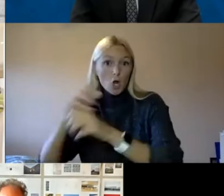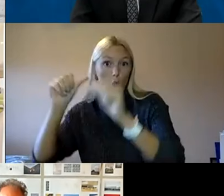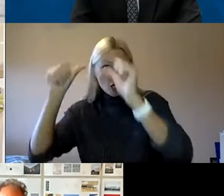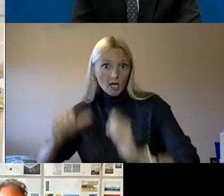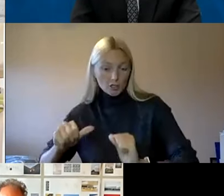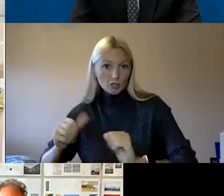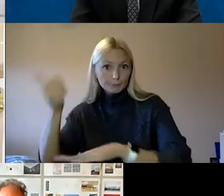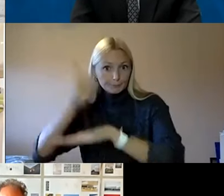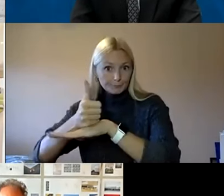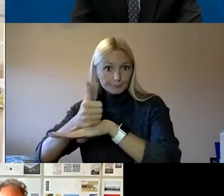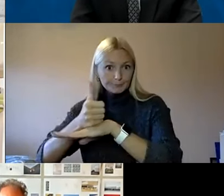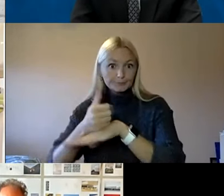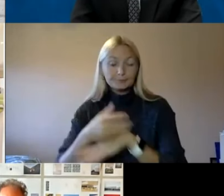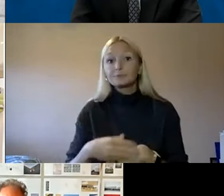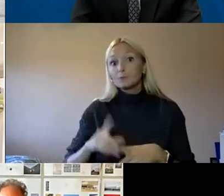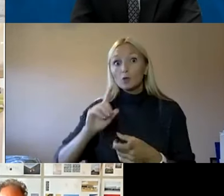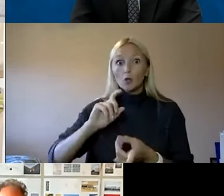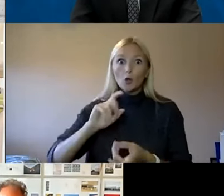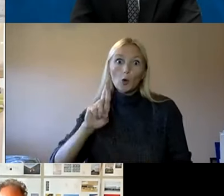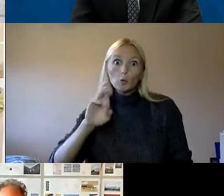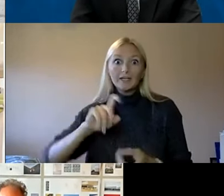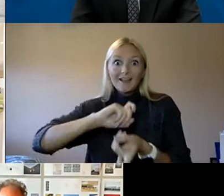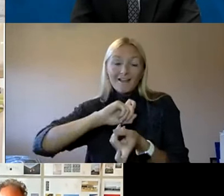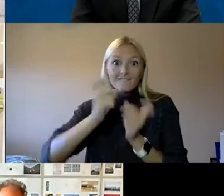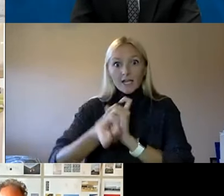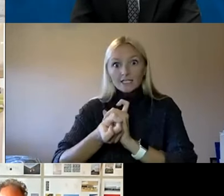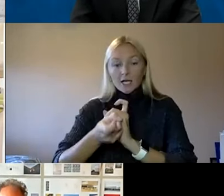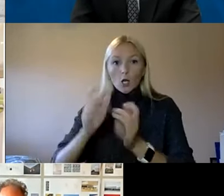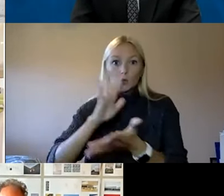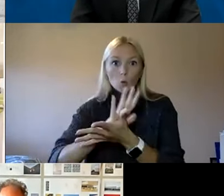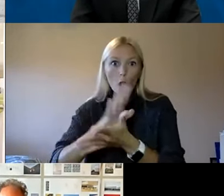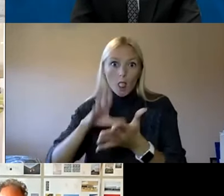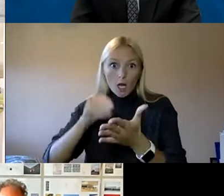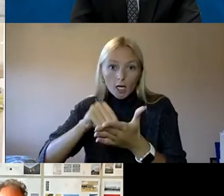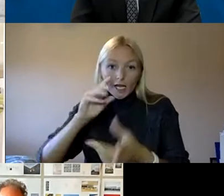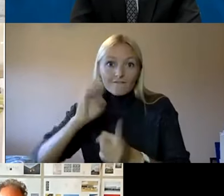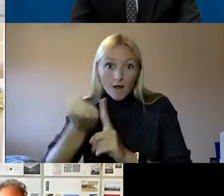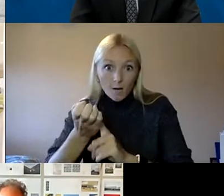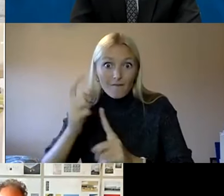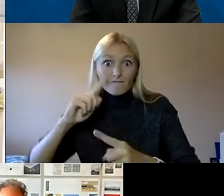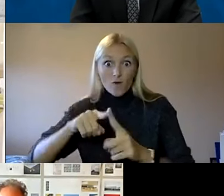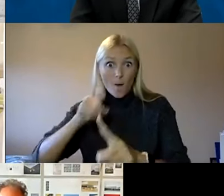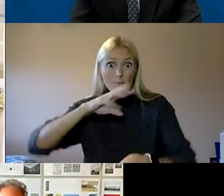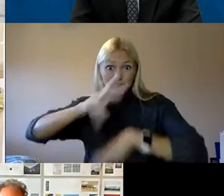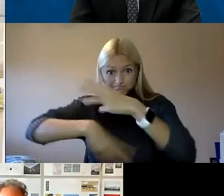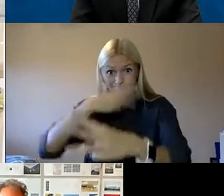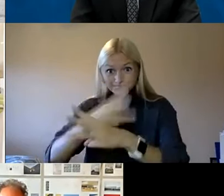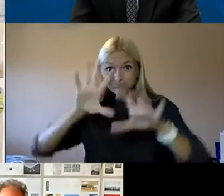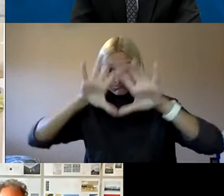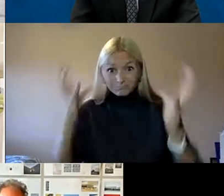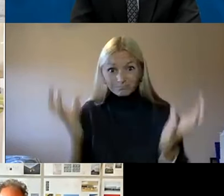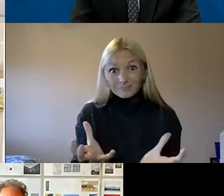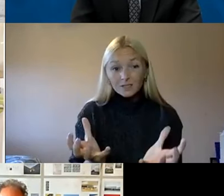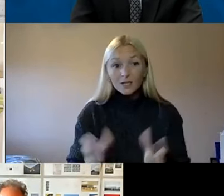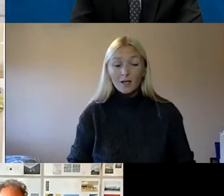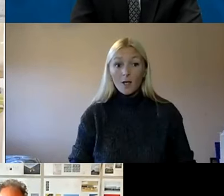The webinar series is titled Reinventing the School Learning Environment, Case Studies from Around the World. And our firms today are